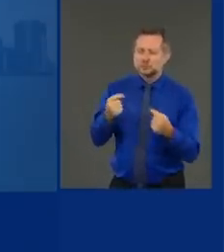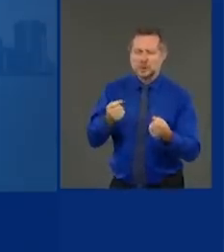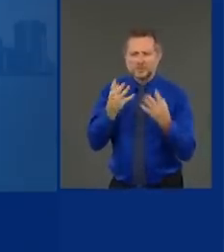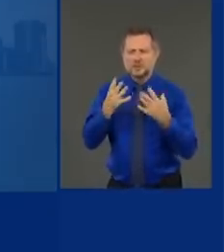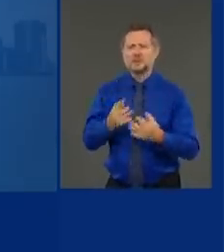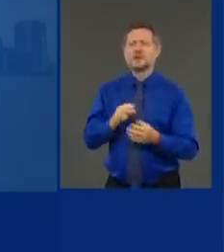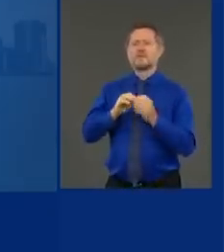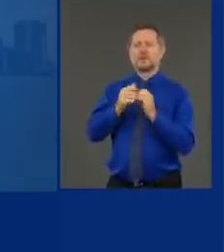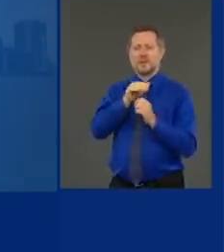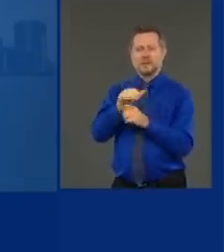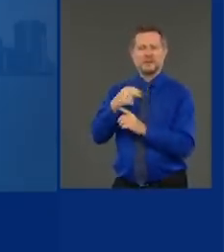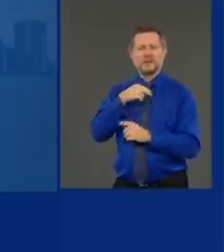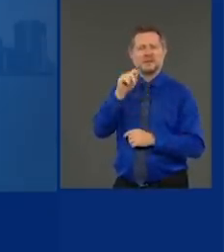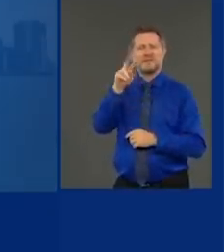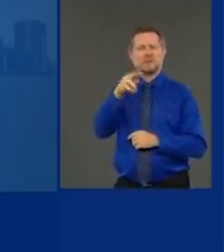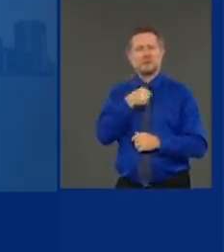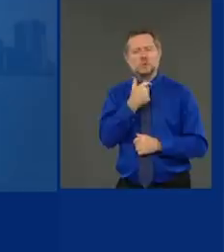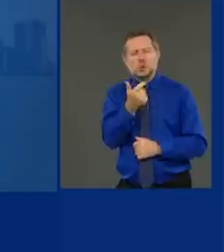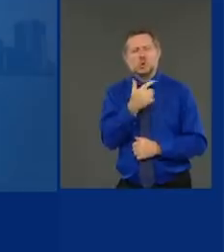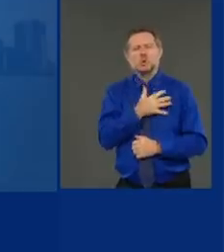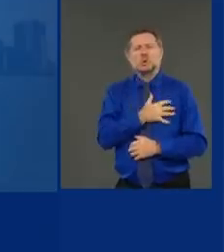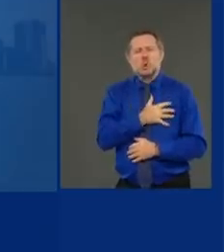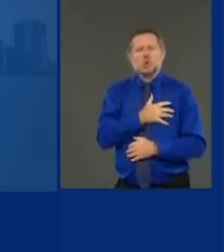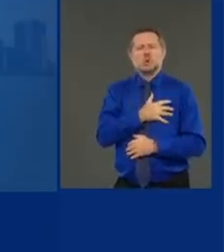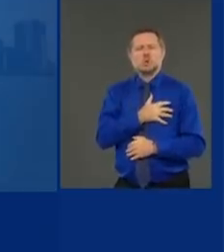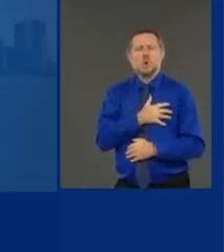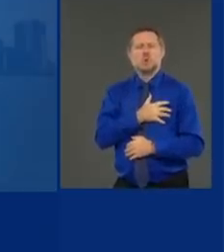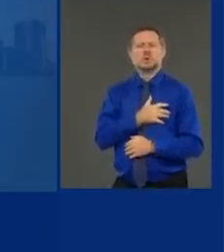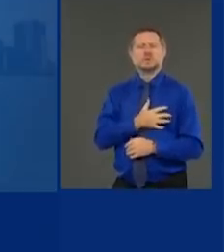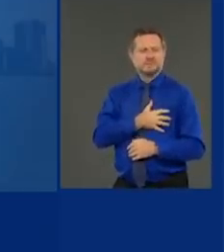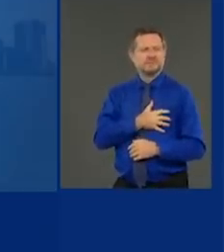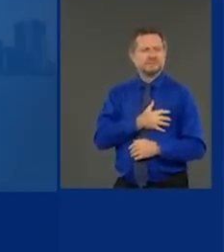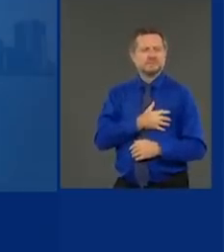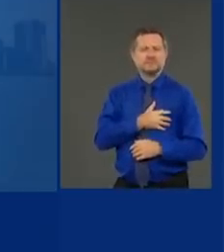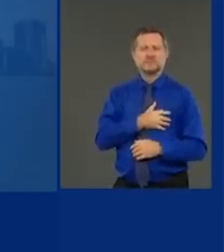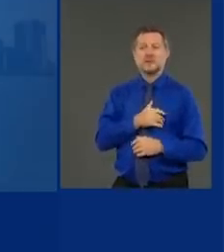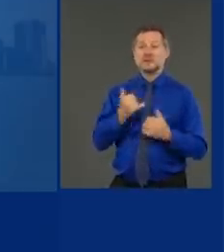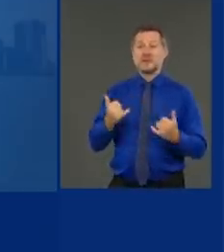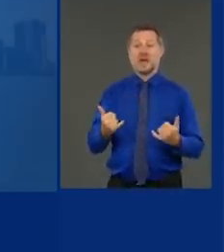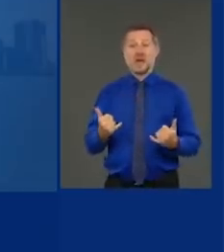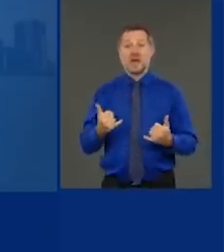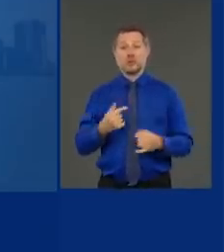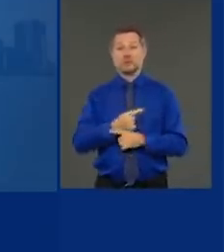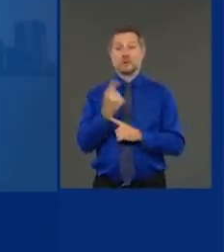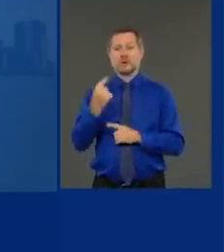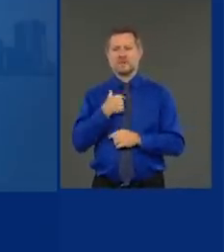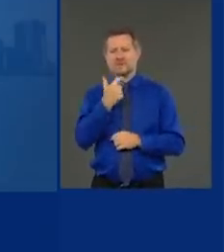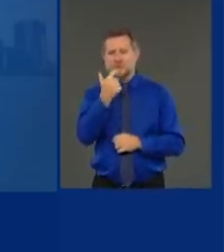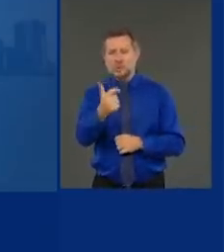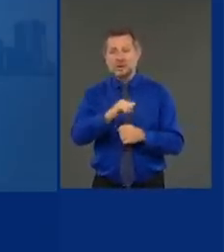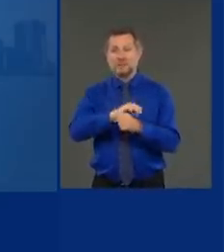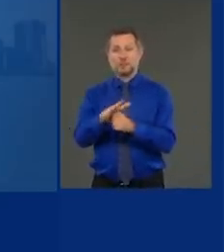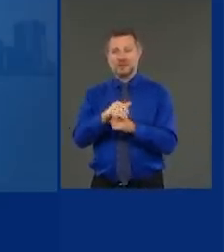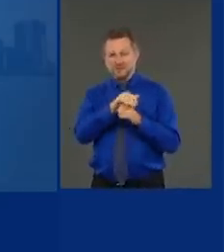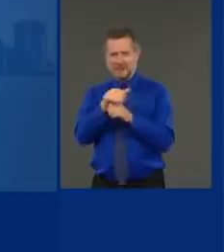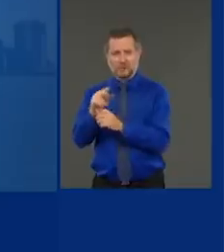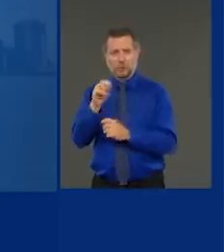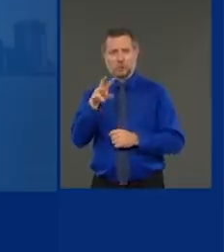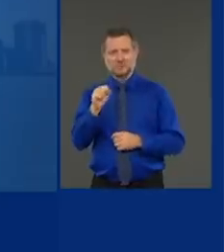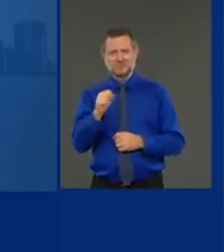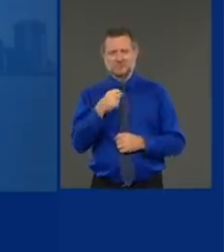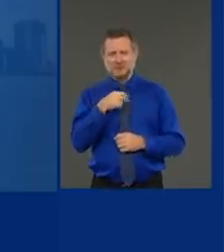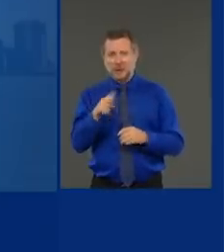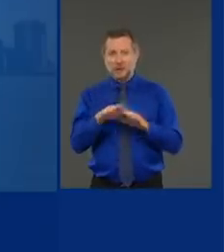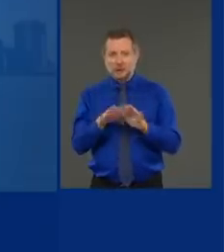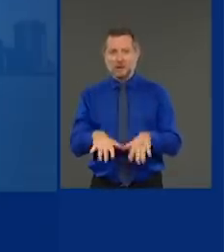TV. Every night they've seen this virus increasing all across the country and the death toll going up. You don't